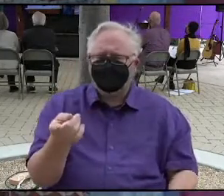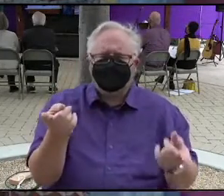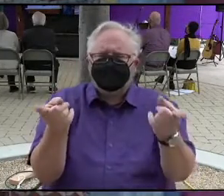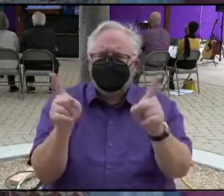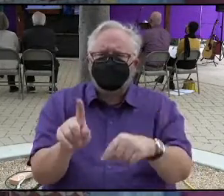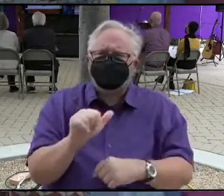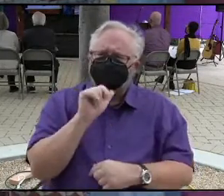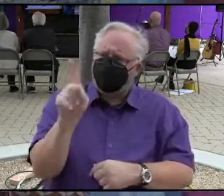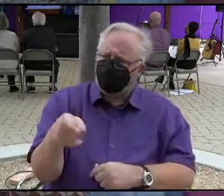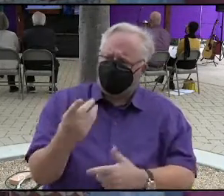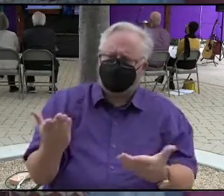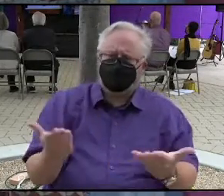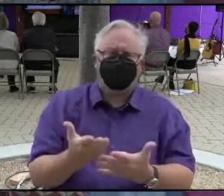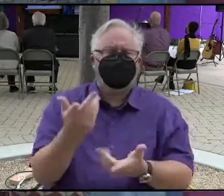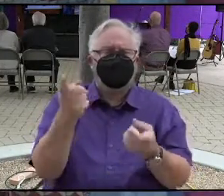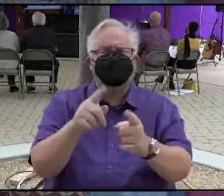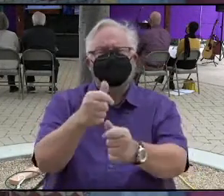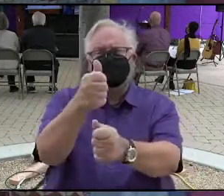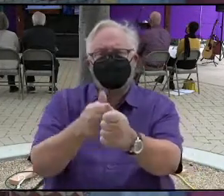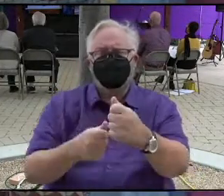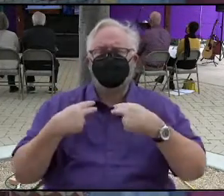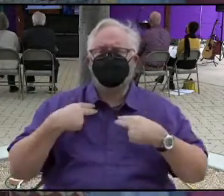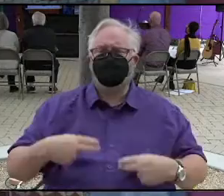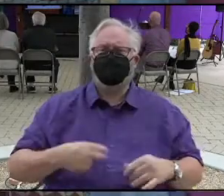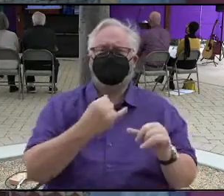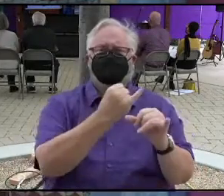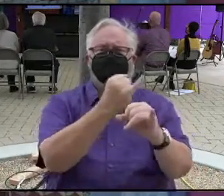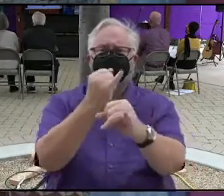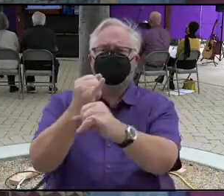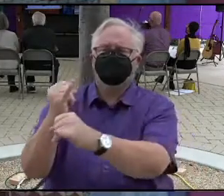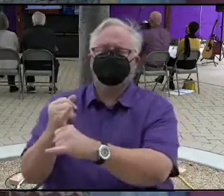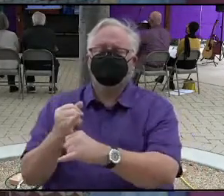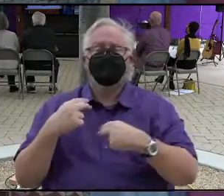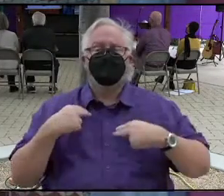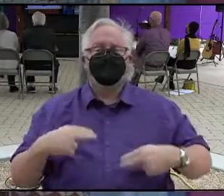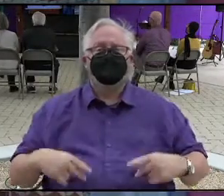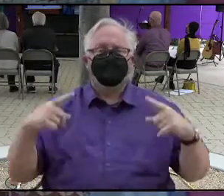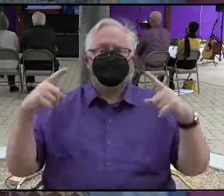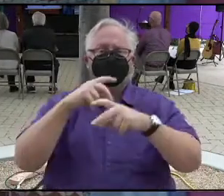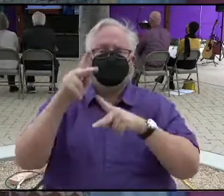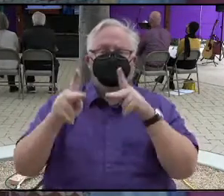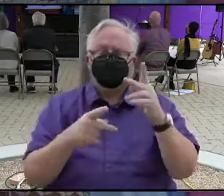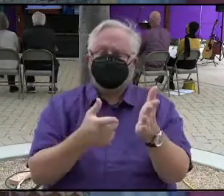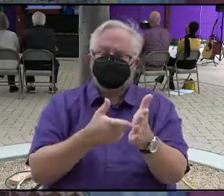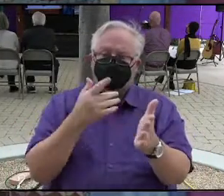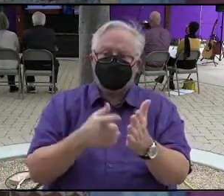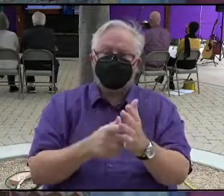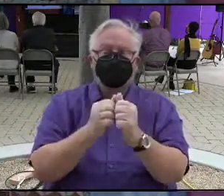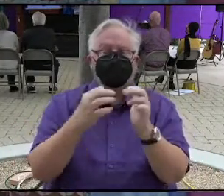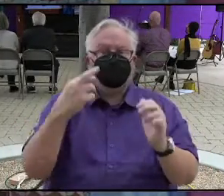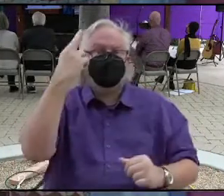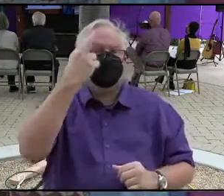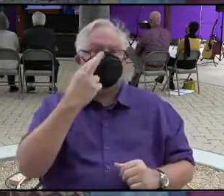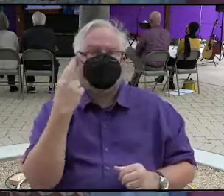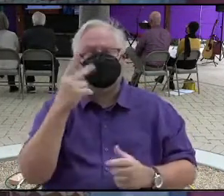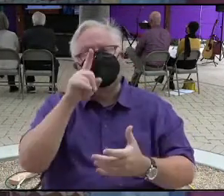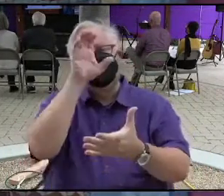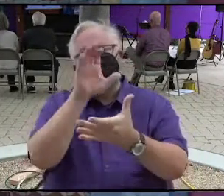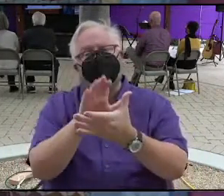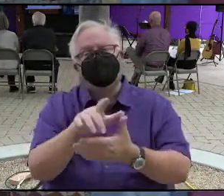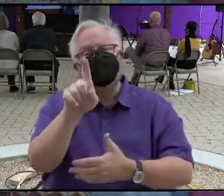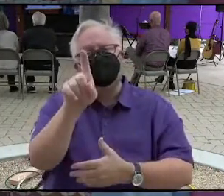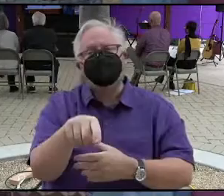every human institution. We humans are complex creatures who sometimes unconsciously believe we